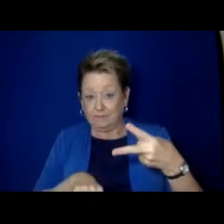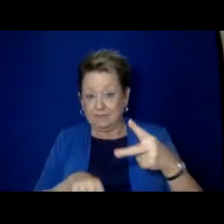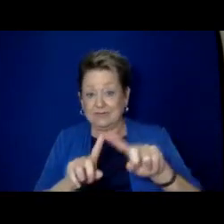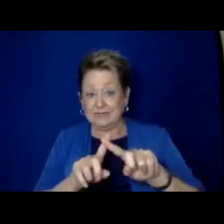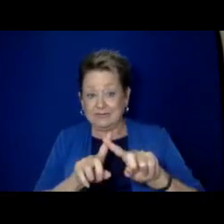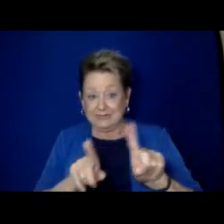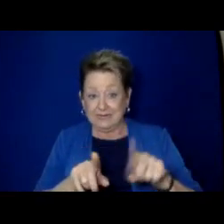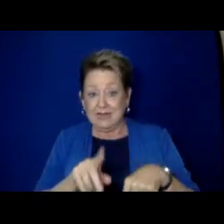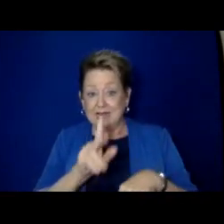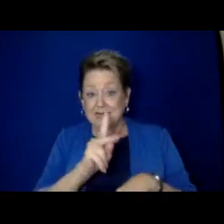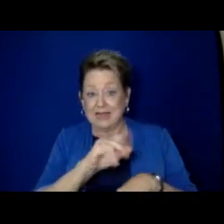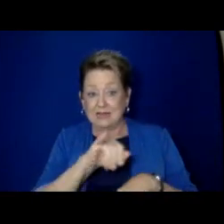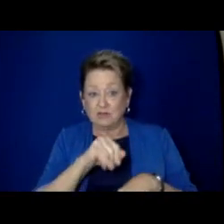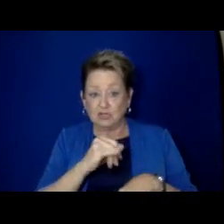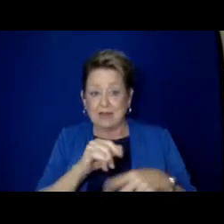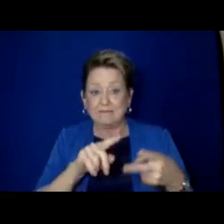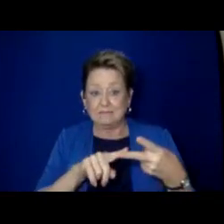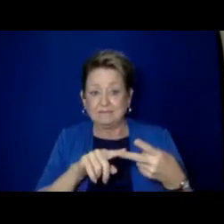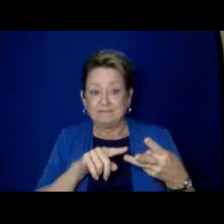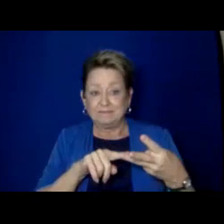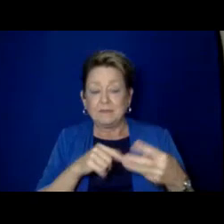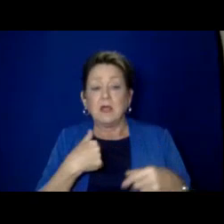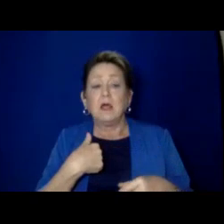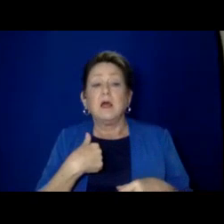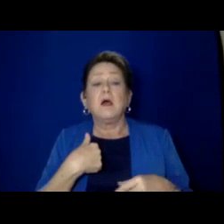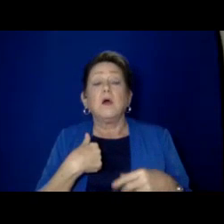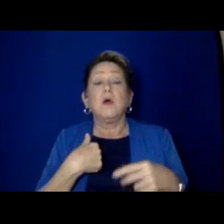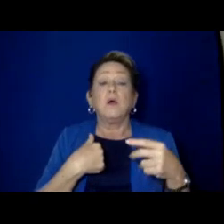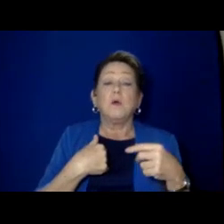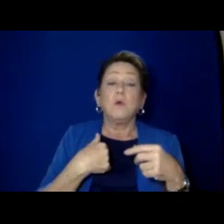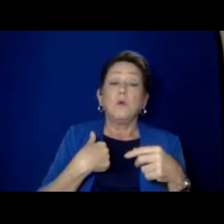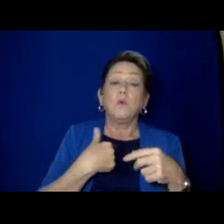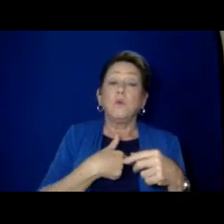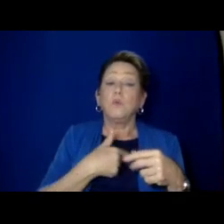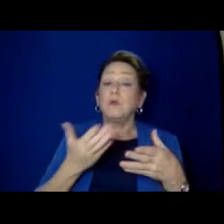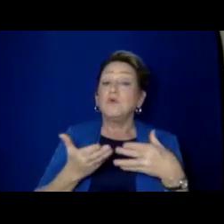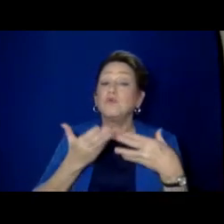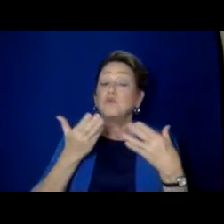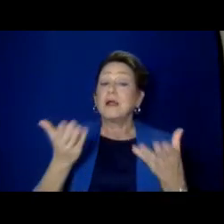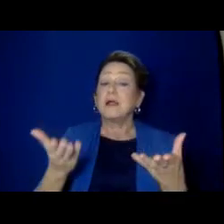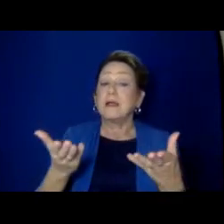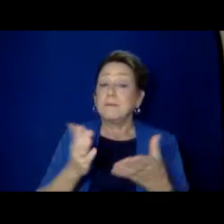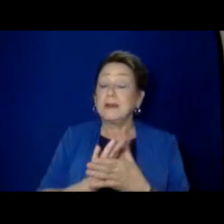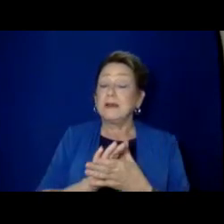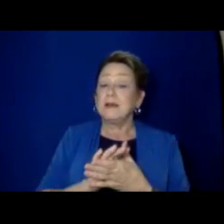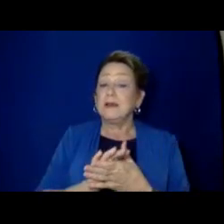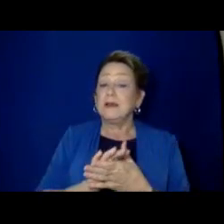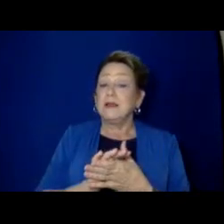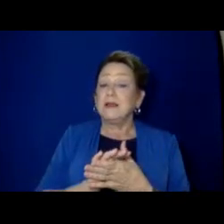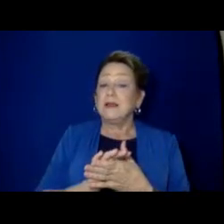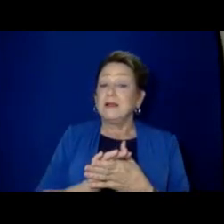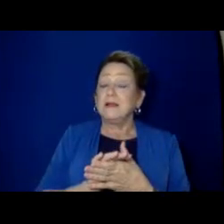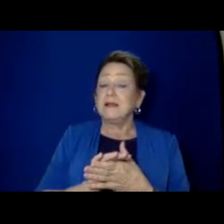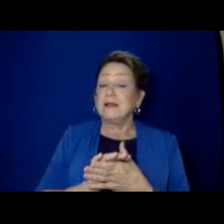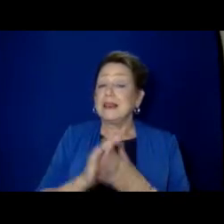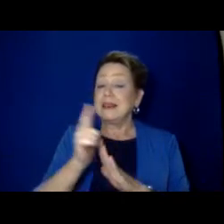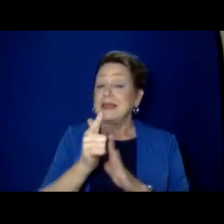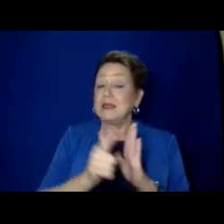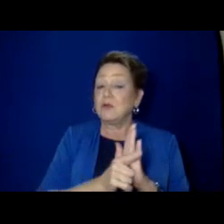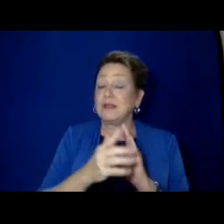and Security Consulting Services. An evaluation committee consisting of representatives from Agency Innovation Services, Legal